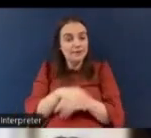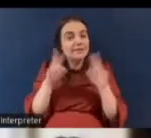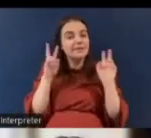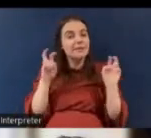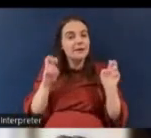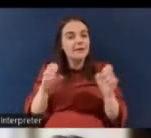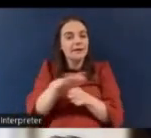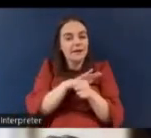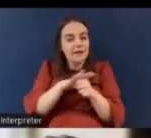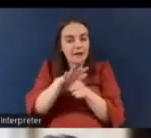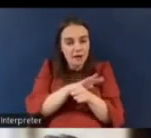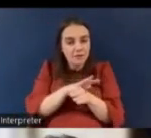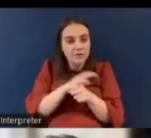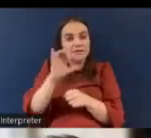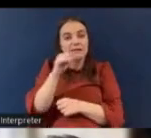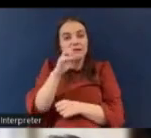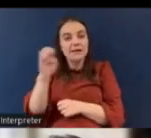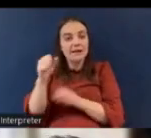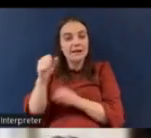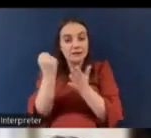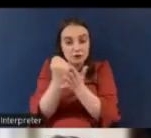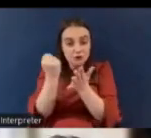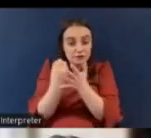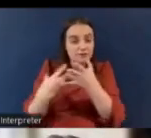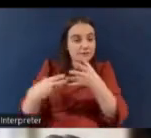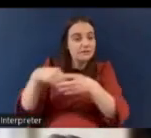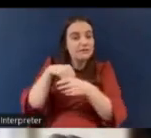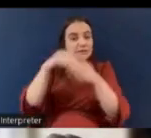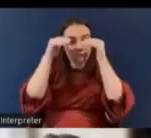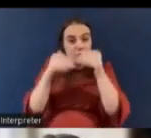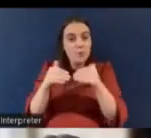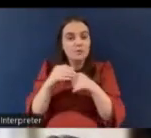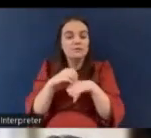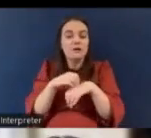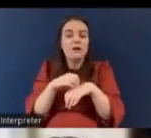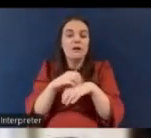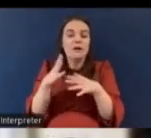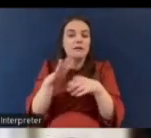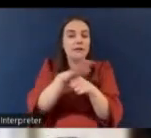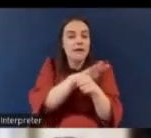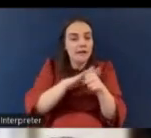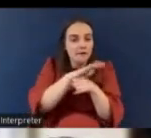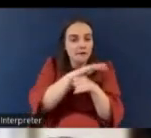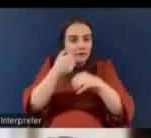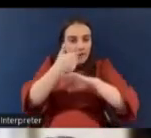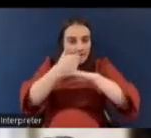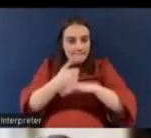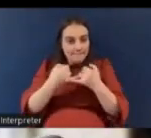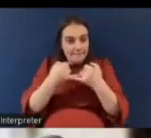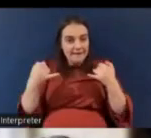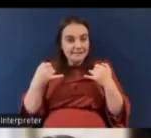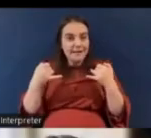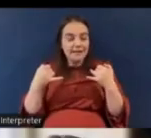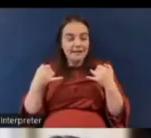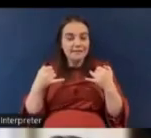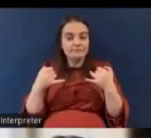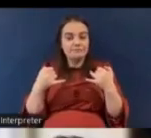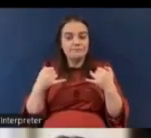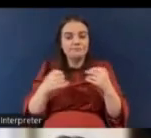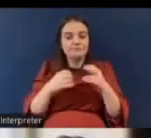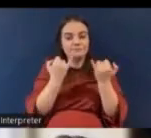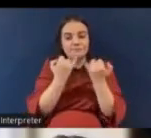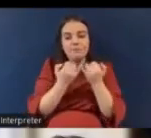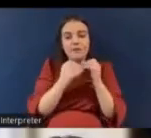areas and case studies we put in this toolkit are based around the areas we explored in our baseline research report. So energy